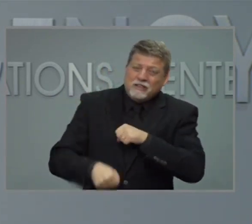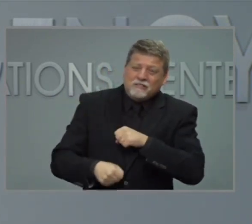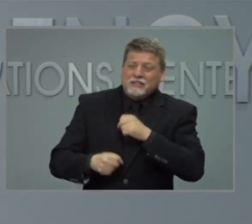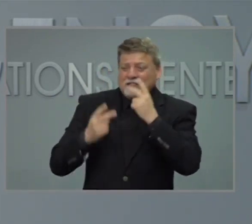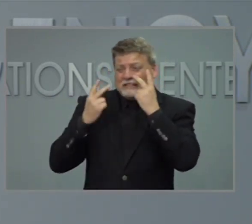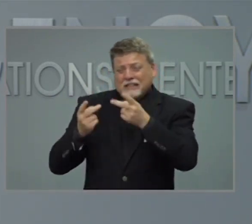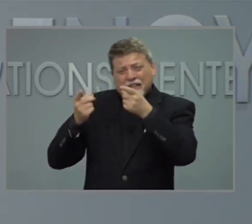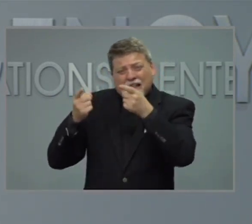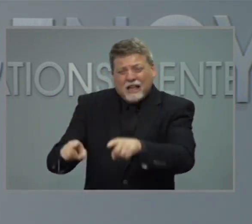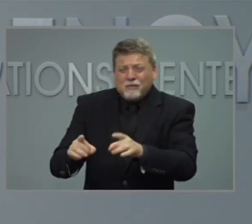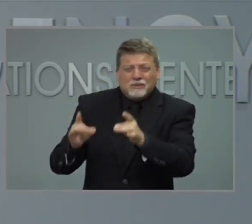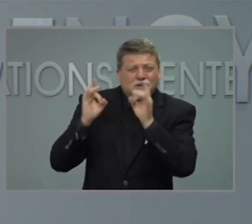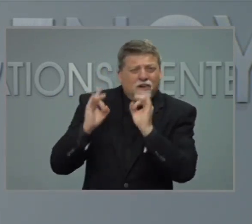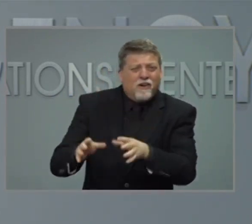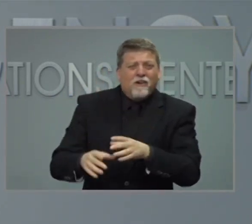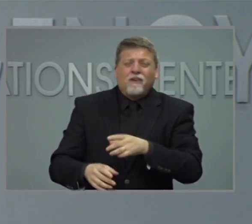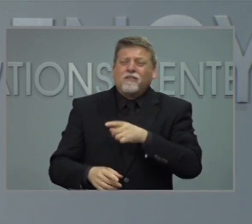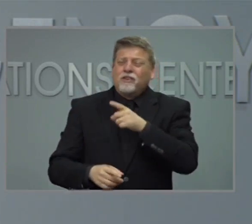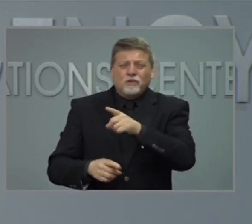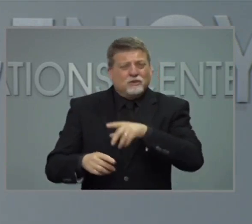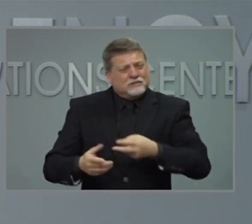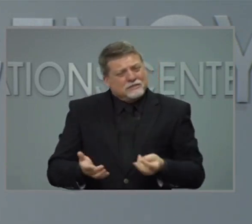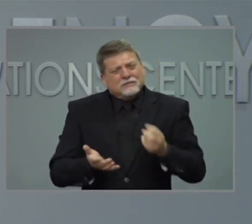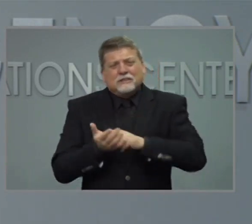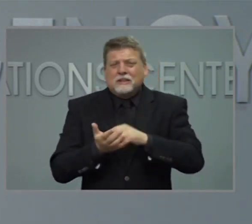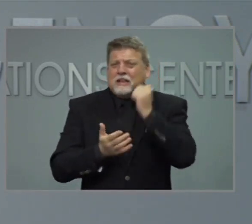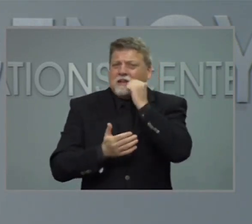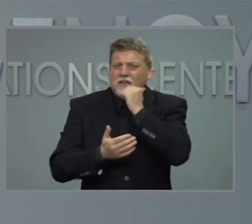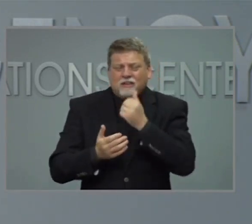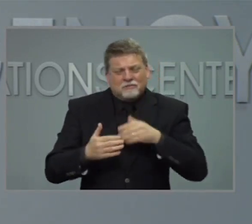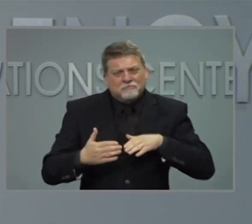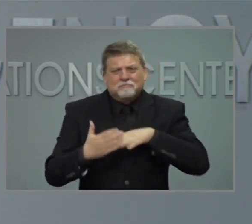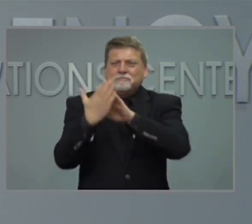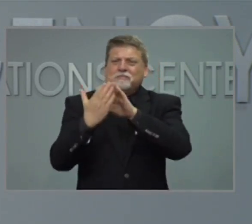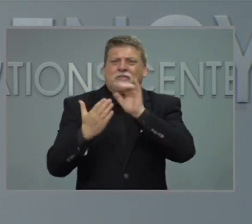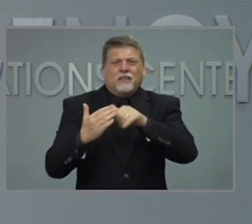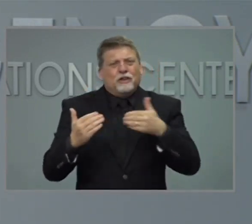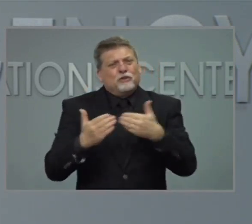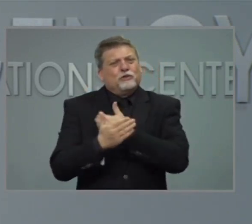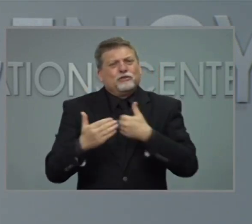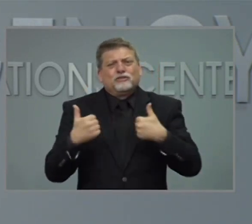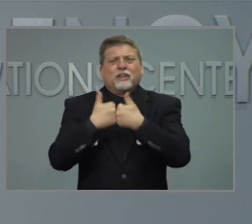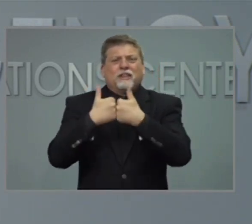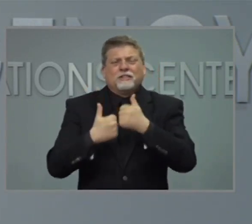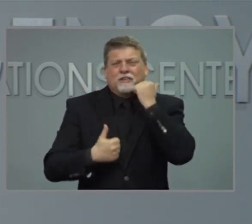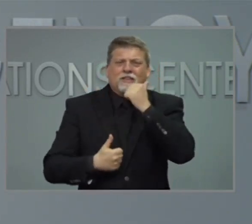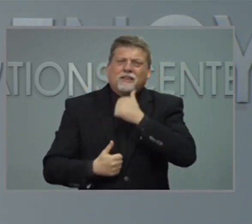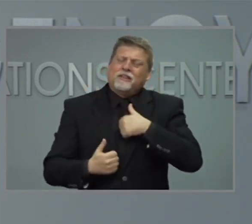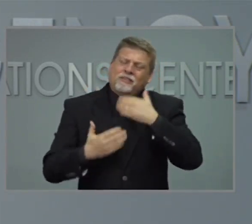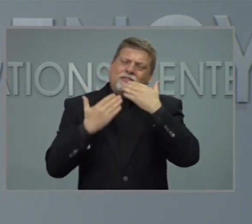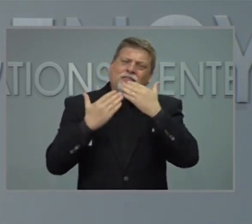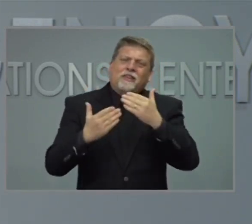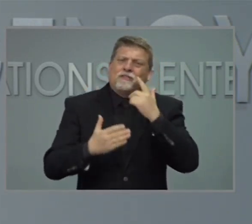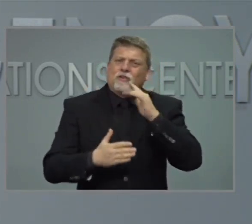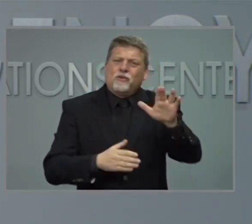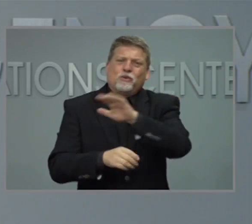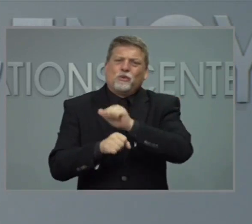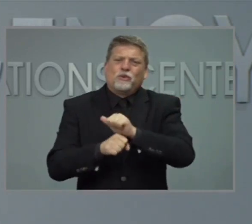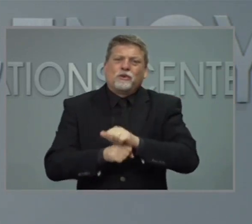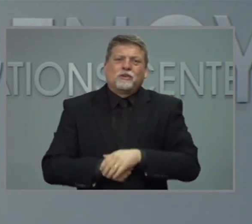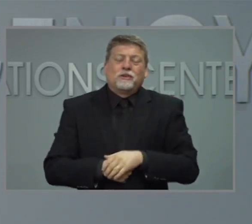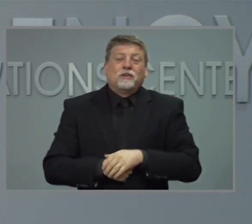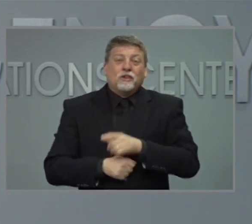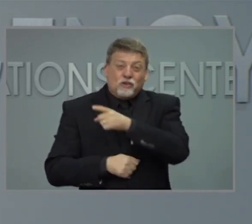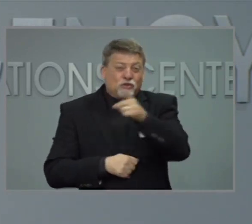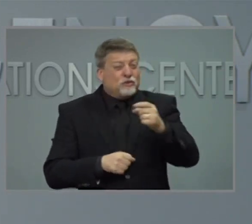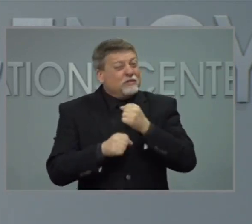much, and met the challenge each new day of this pandemic. I'm grateful to each and every one of you. Our public health workers have saved